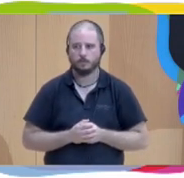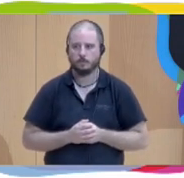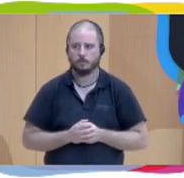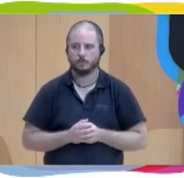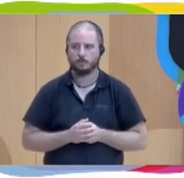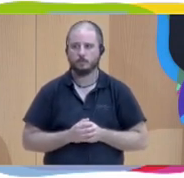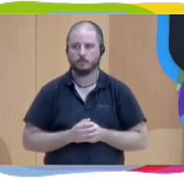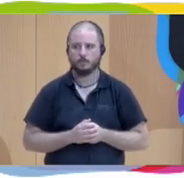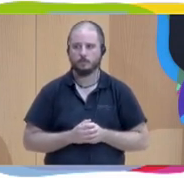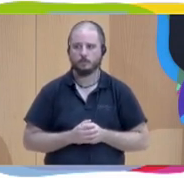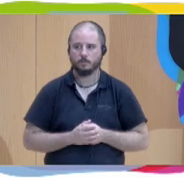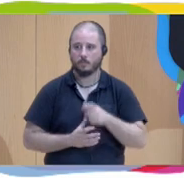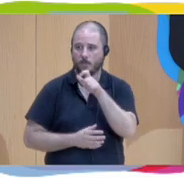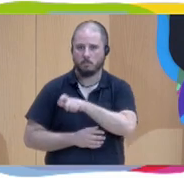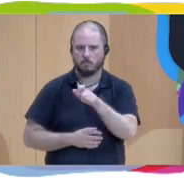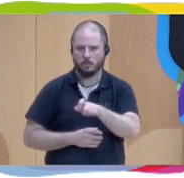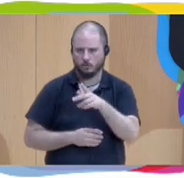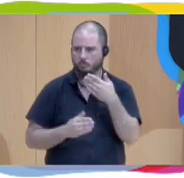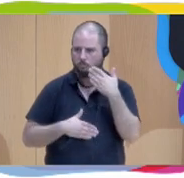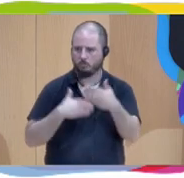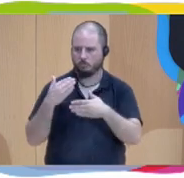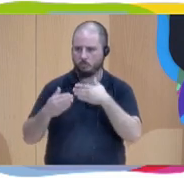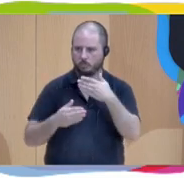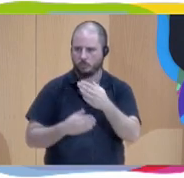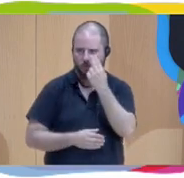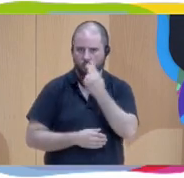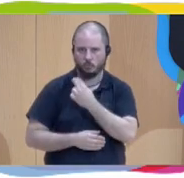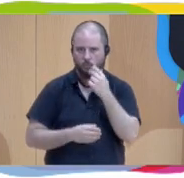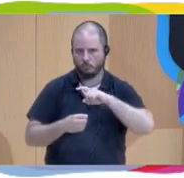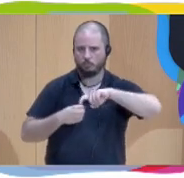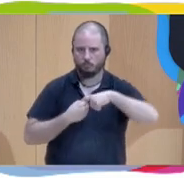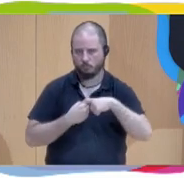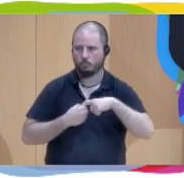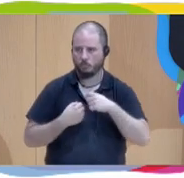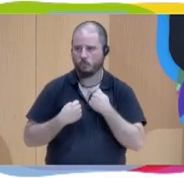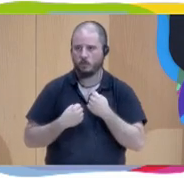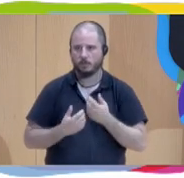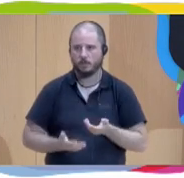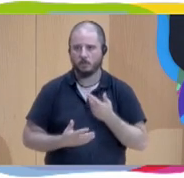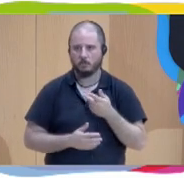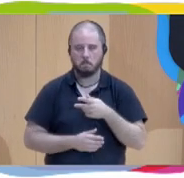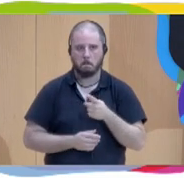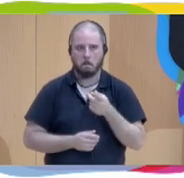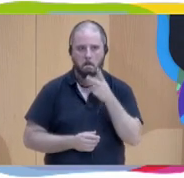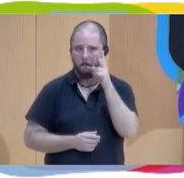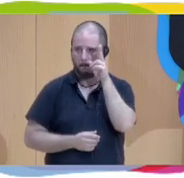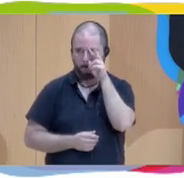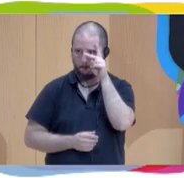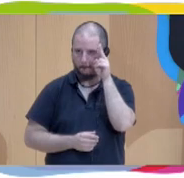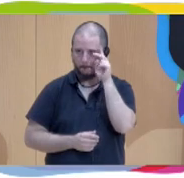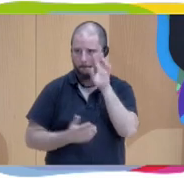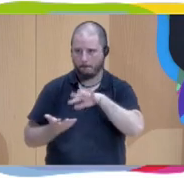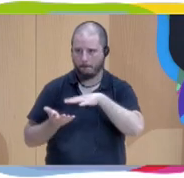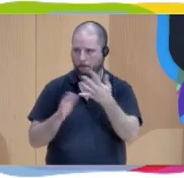have no fear that it won't be implemented in here. And some of the improvement ideas just came right